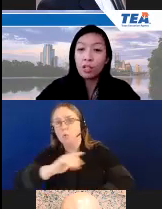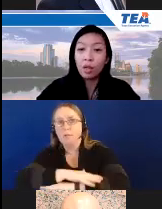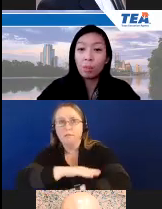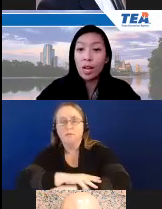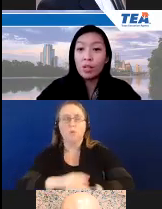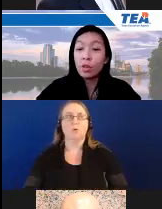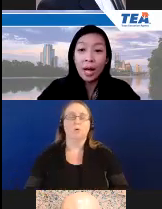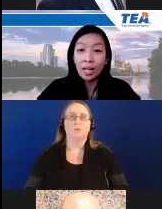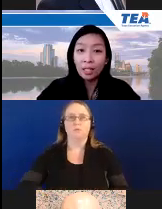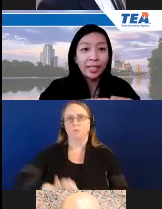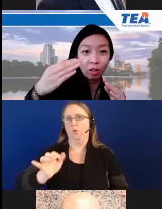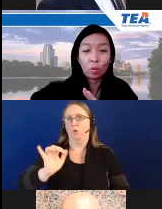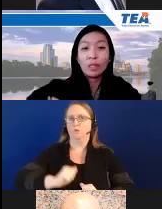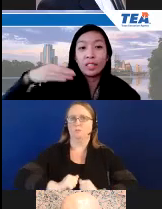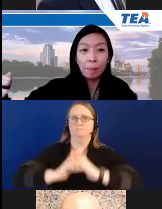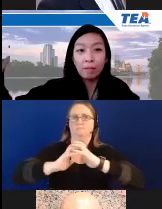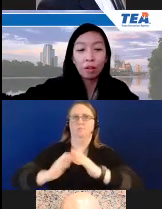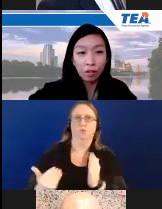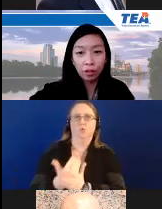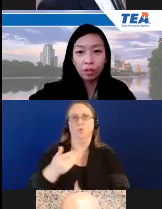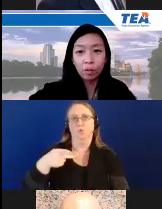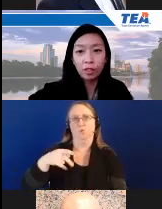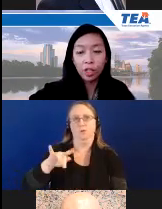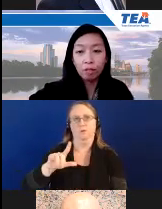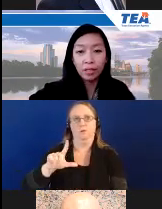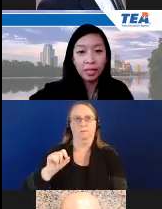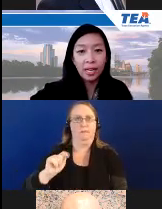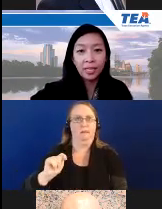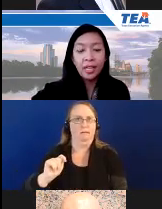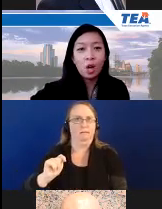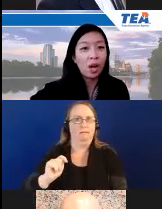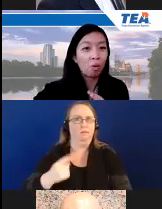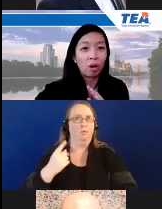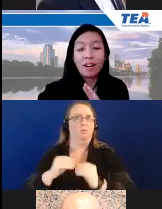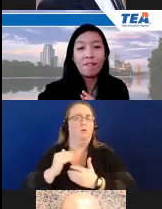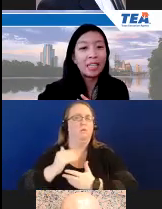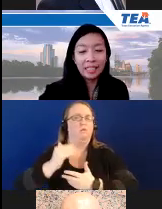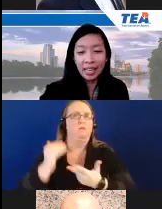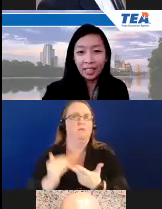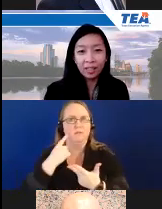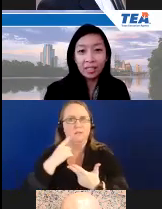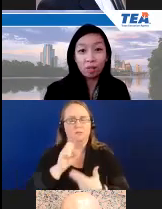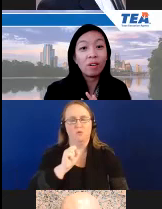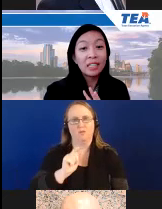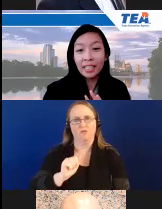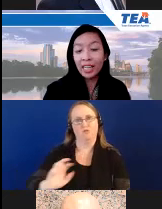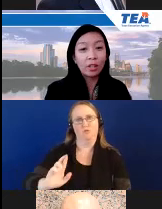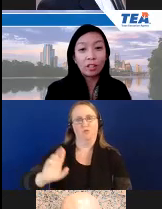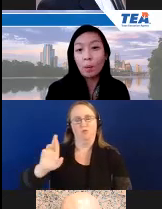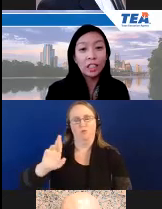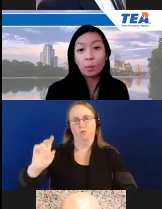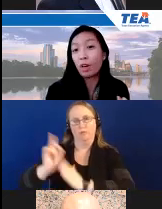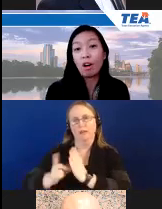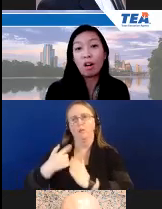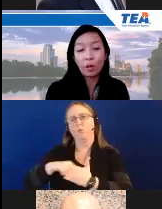us launch a brand new pilot that goes one step even further from our STAAR redesign. we're investigating whether